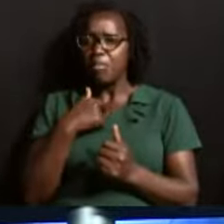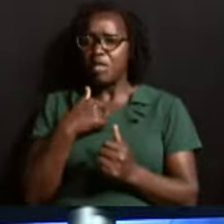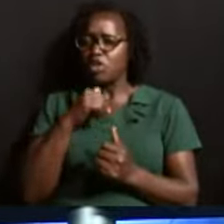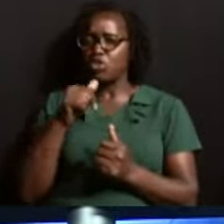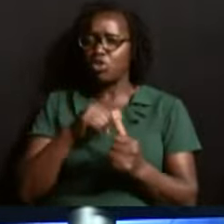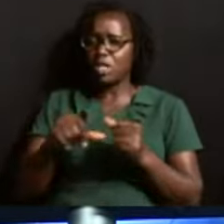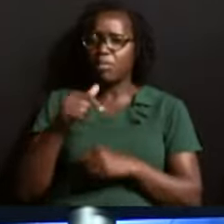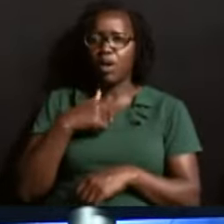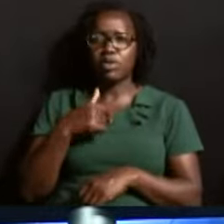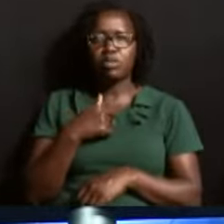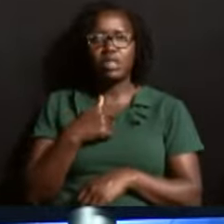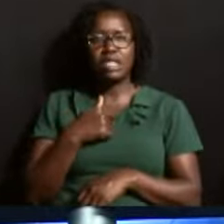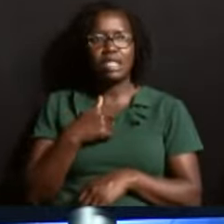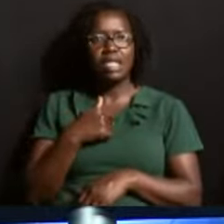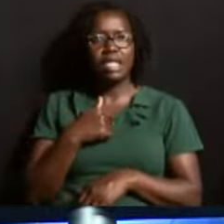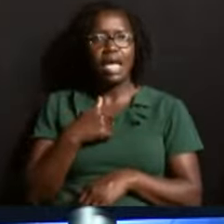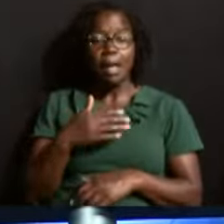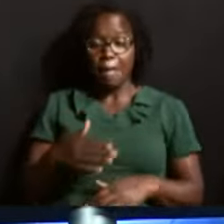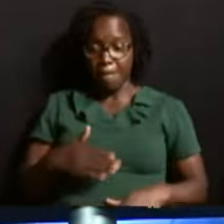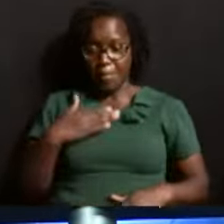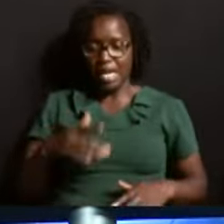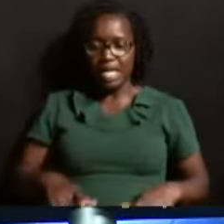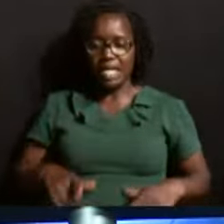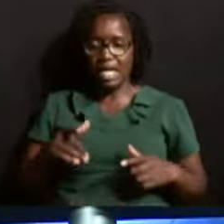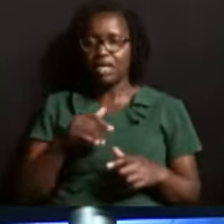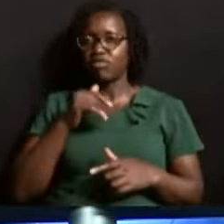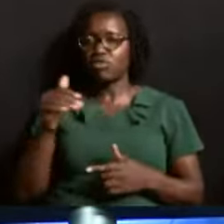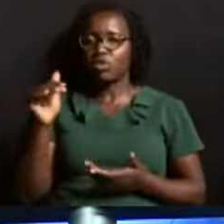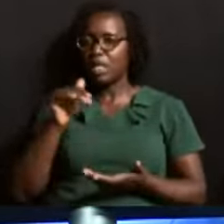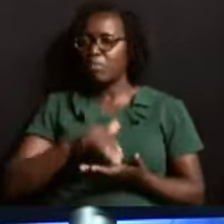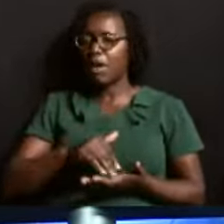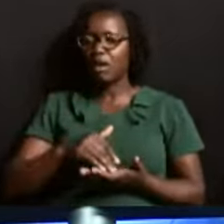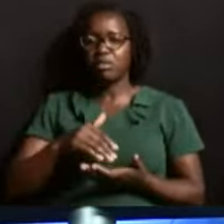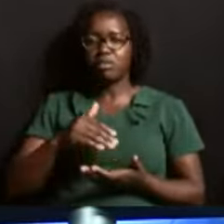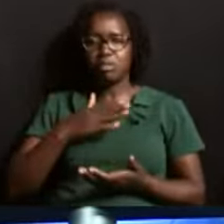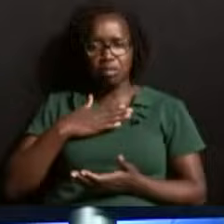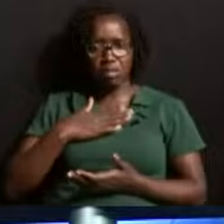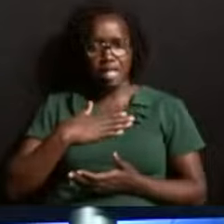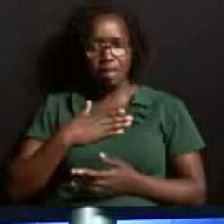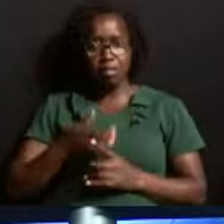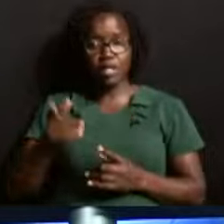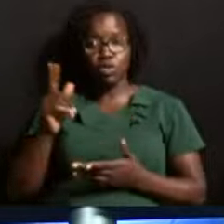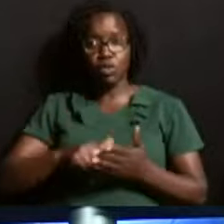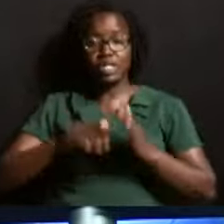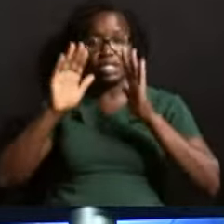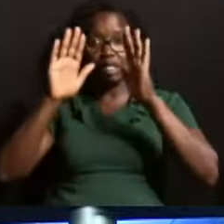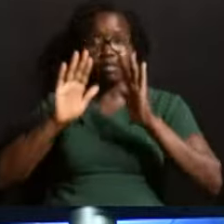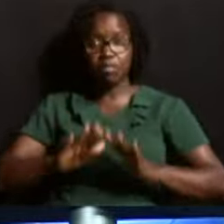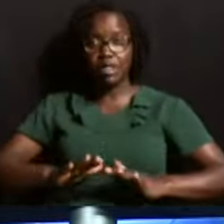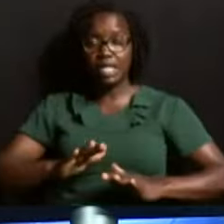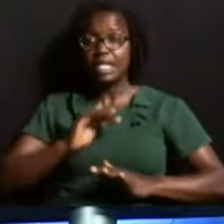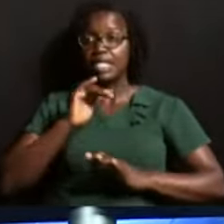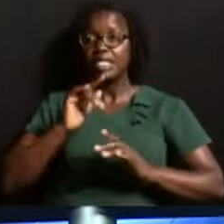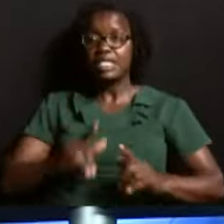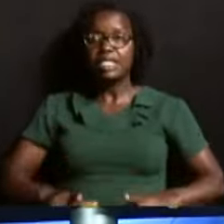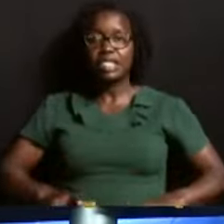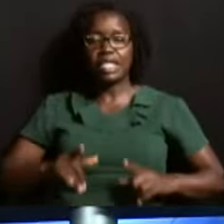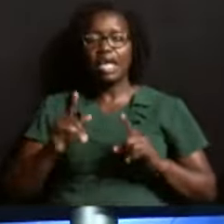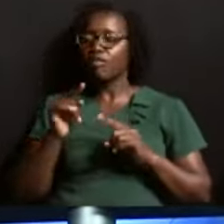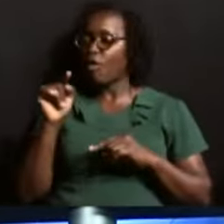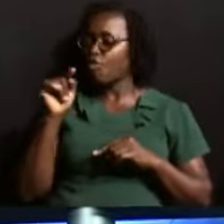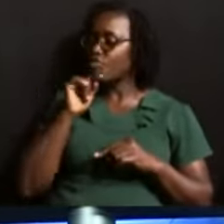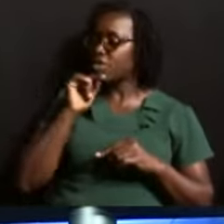me. My life is no longer important. What is important is the life of the one